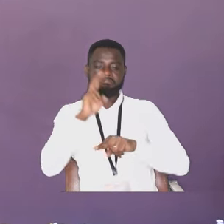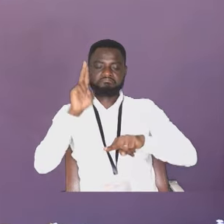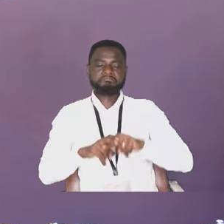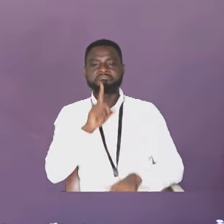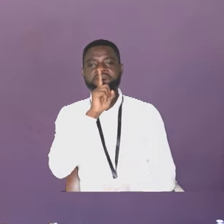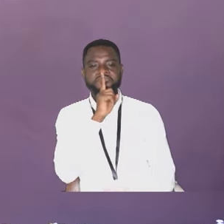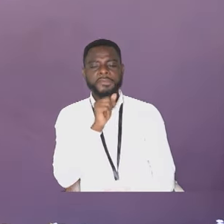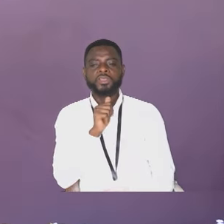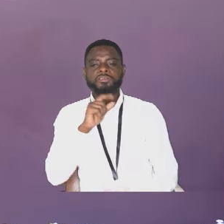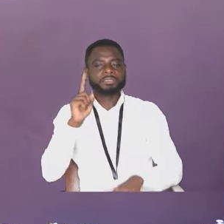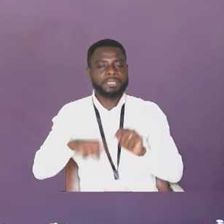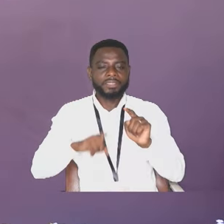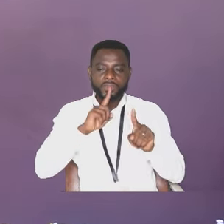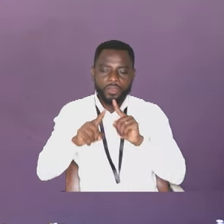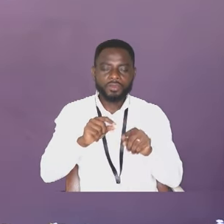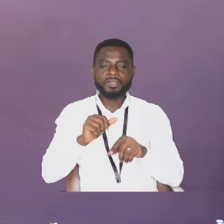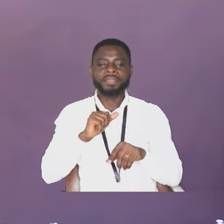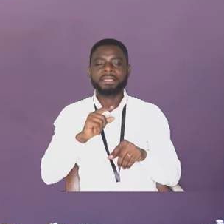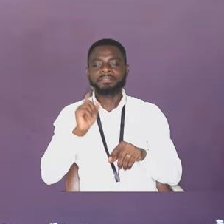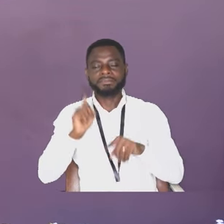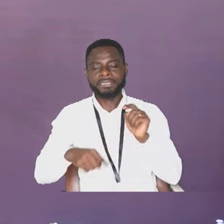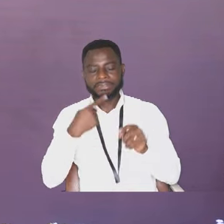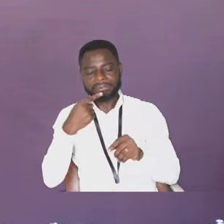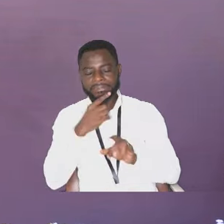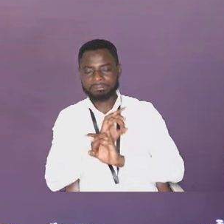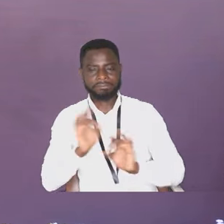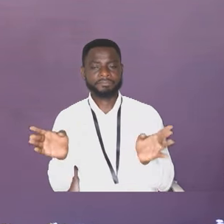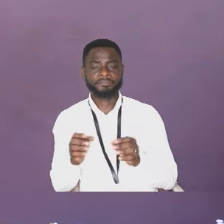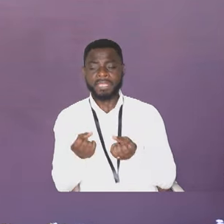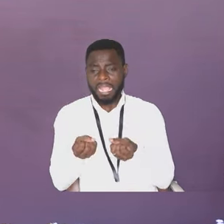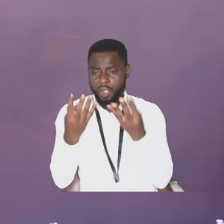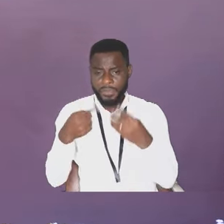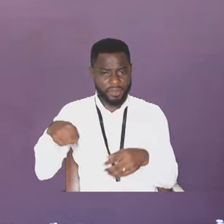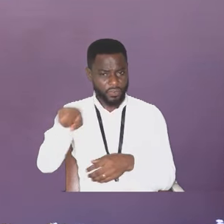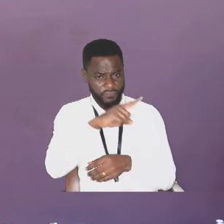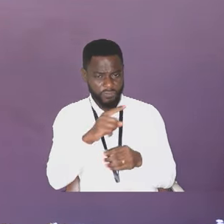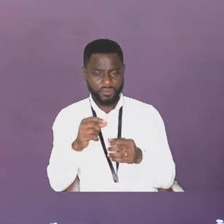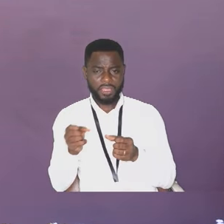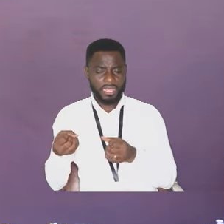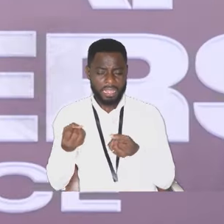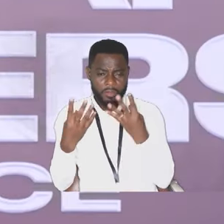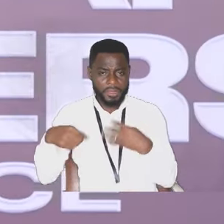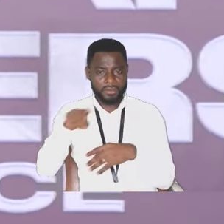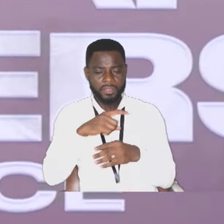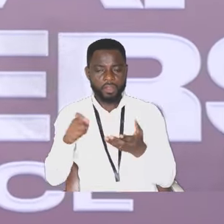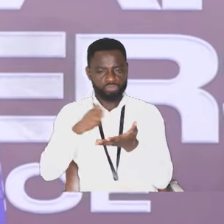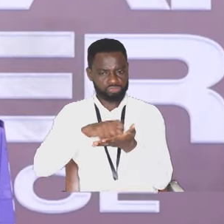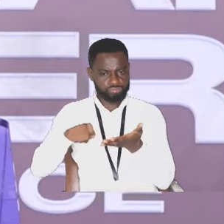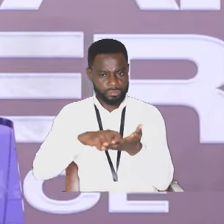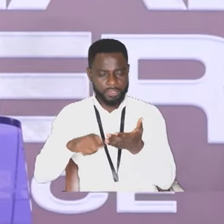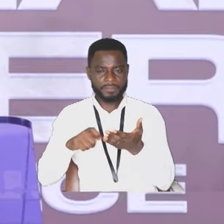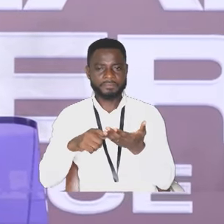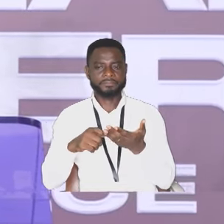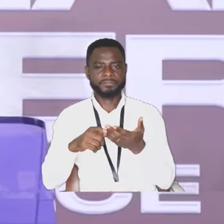say anything. And then he's there looking at them. How many of us have even written